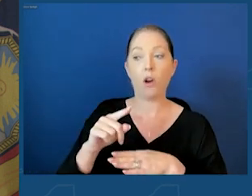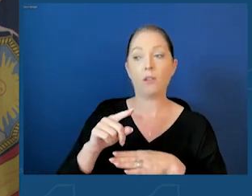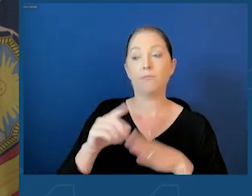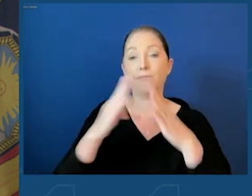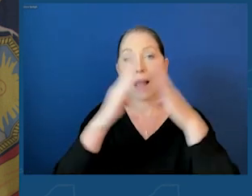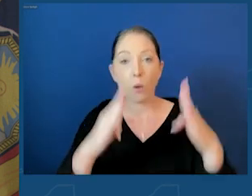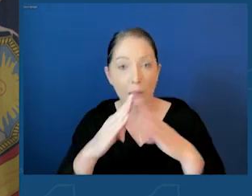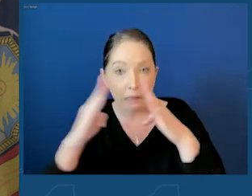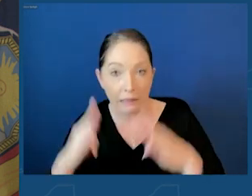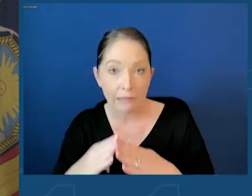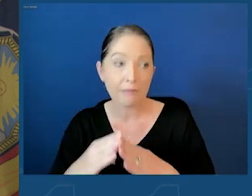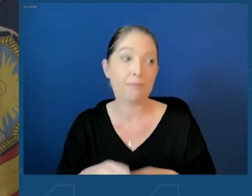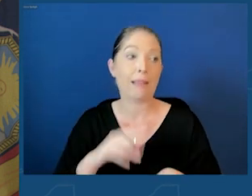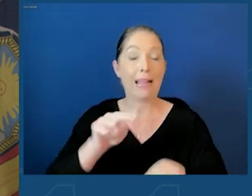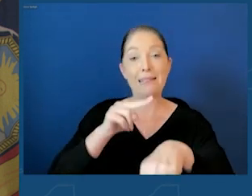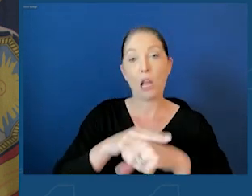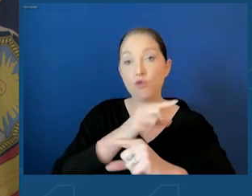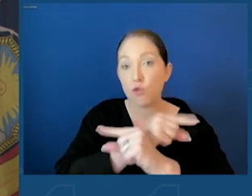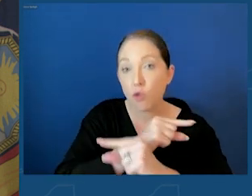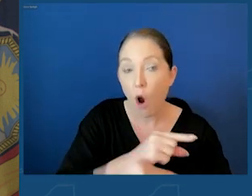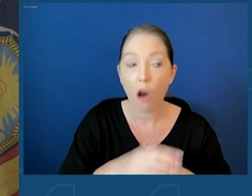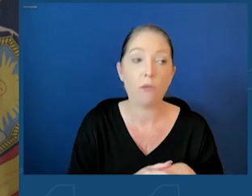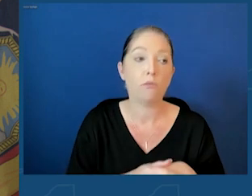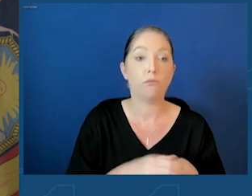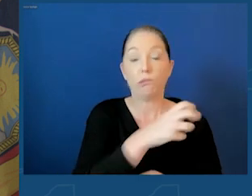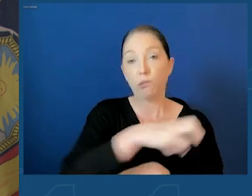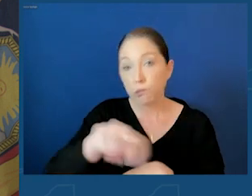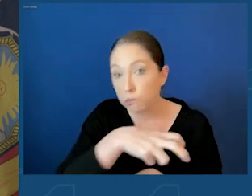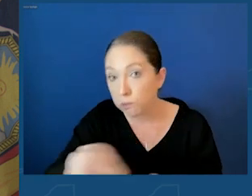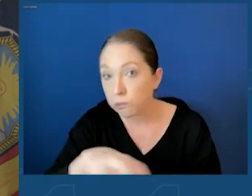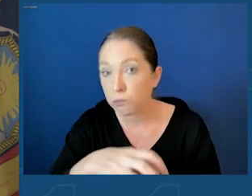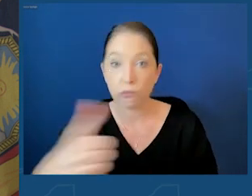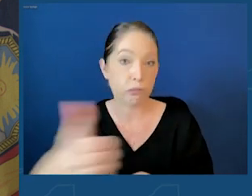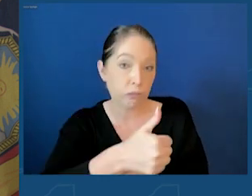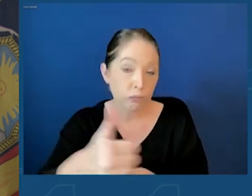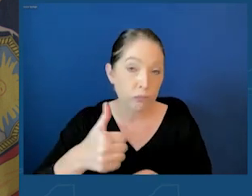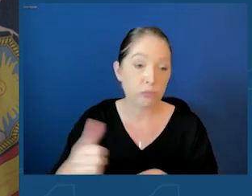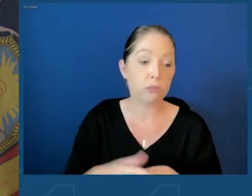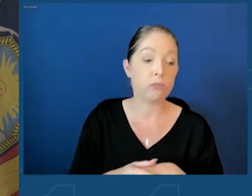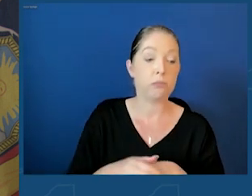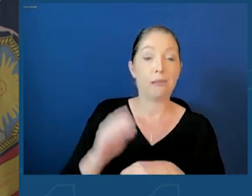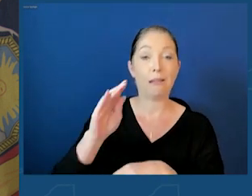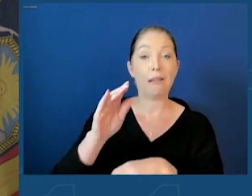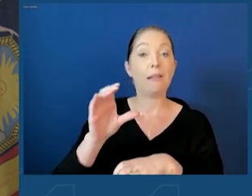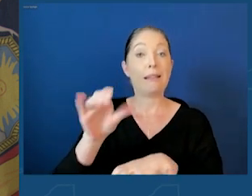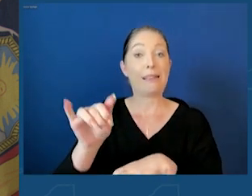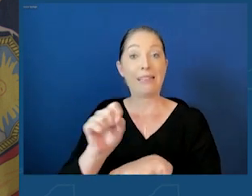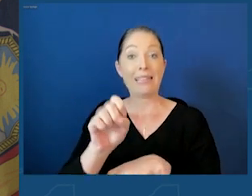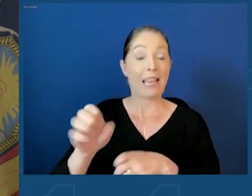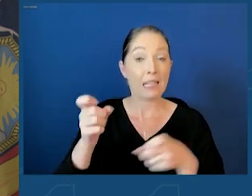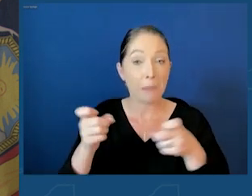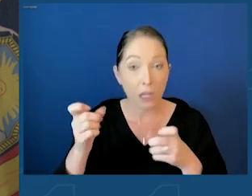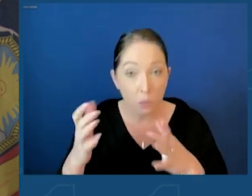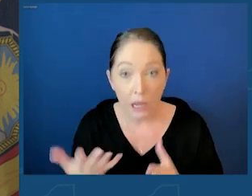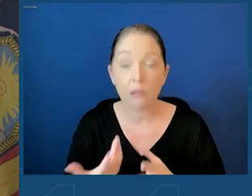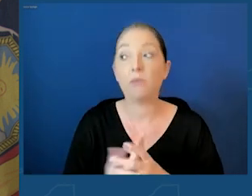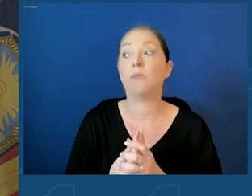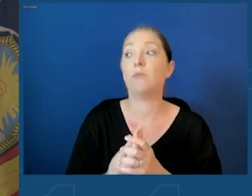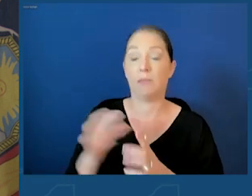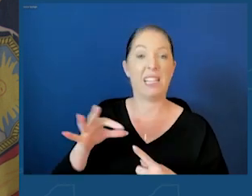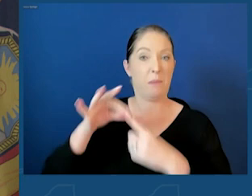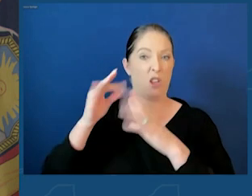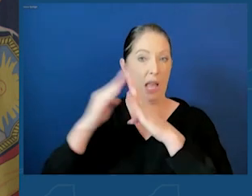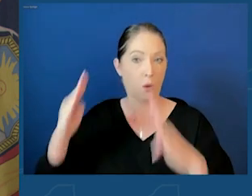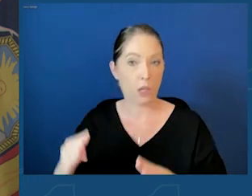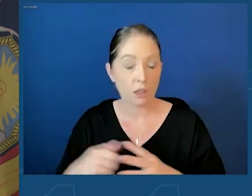health, transit, case management, and legal services to asylum seekers, especially the housing. That's in